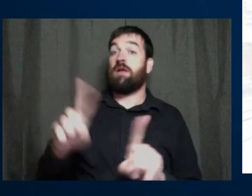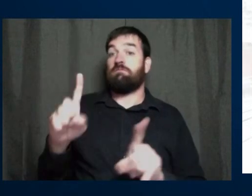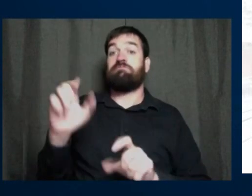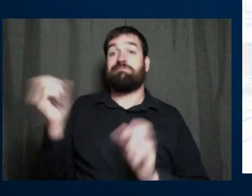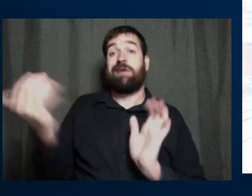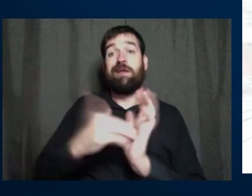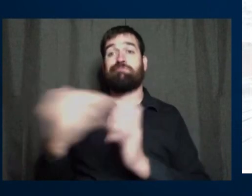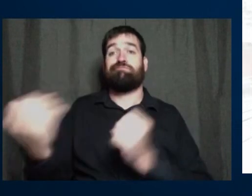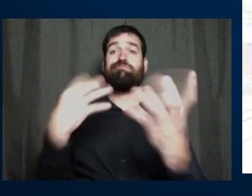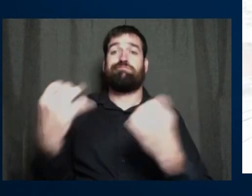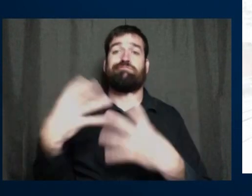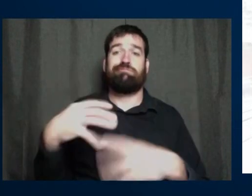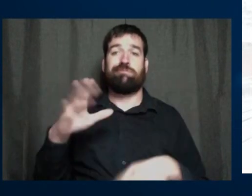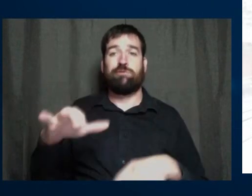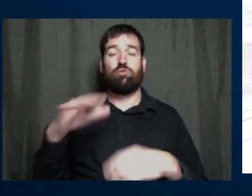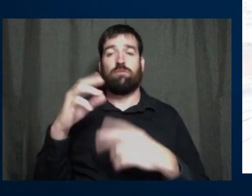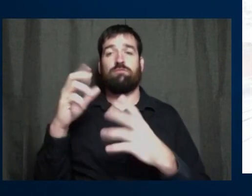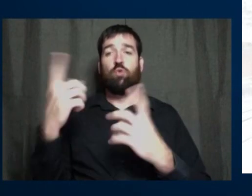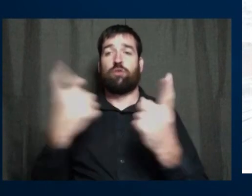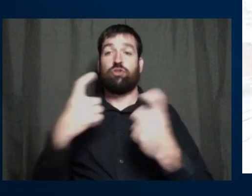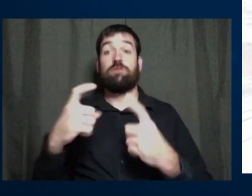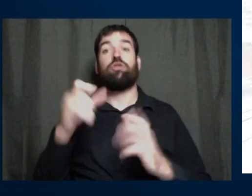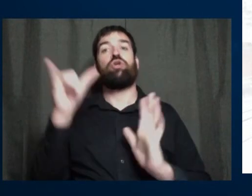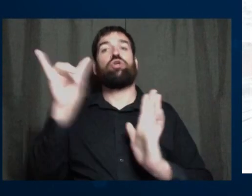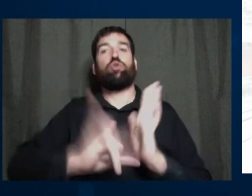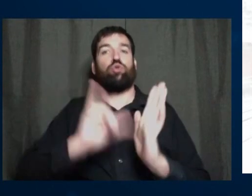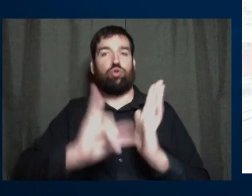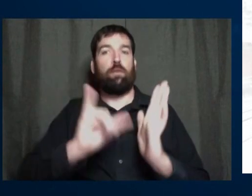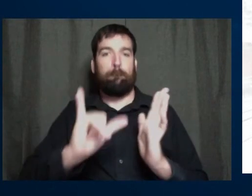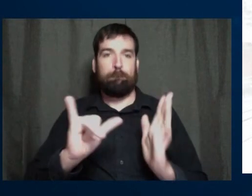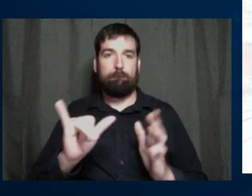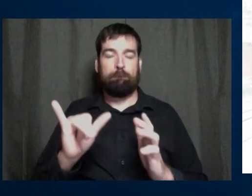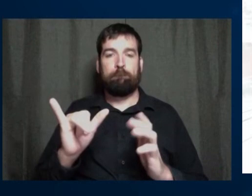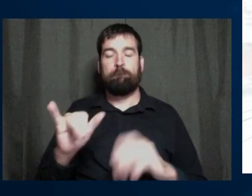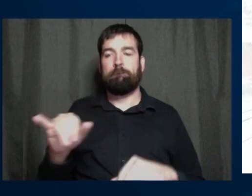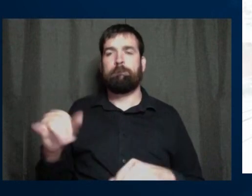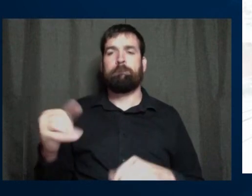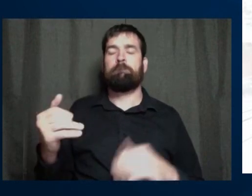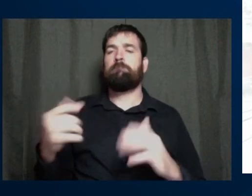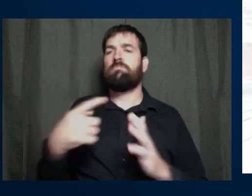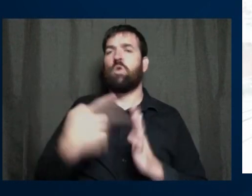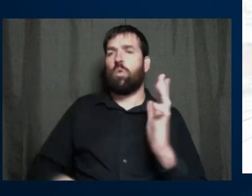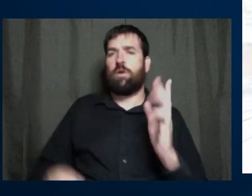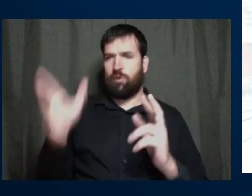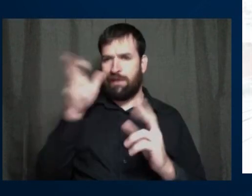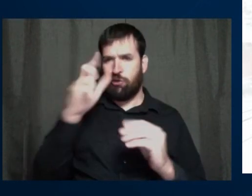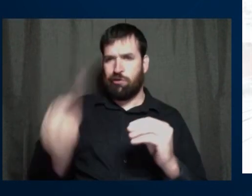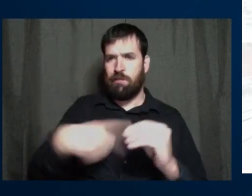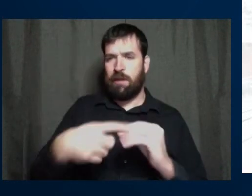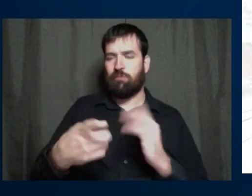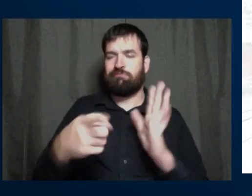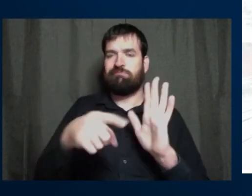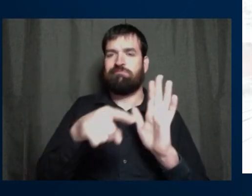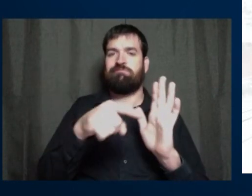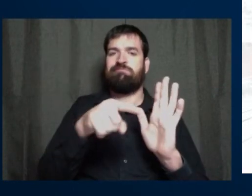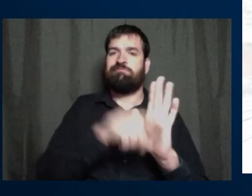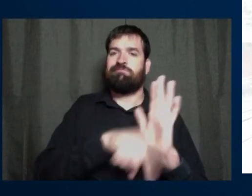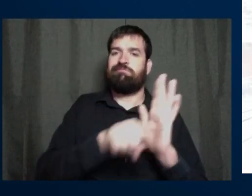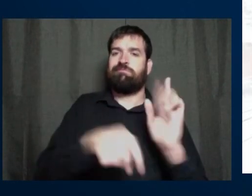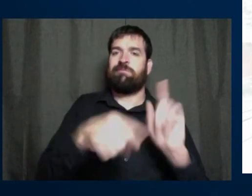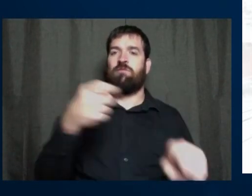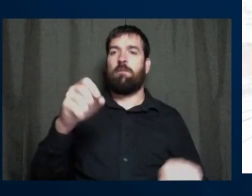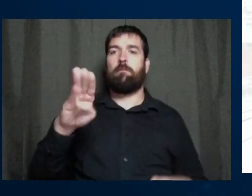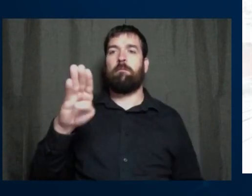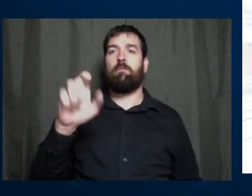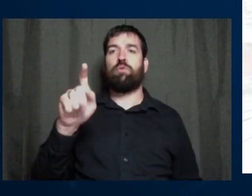So one of our YouTube viewers, Zaydid, what are you hearing about side effects from booster shots now that there is more of that